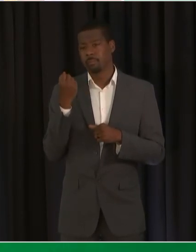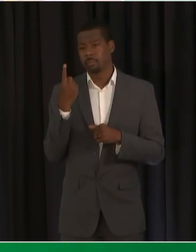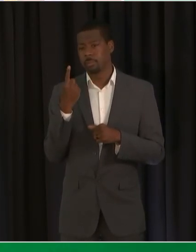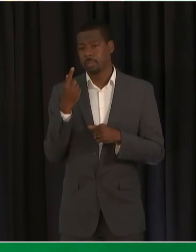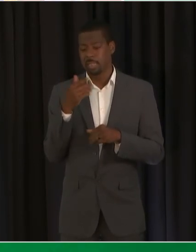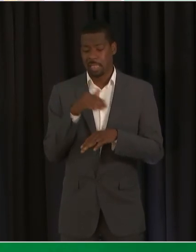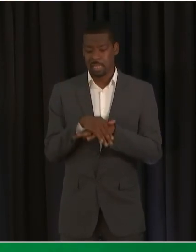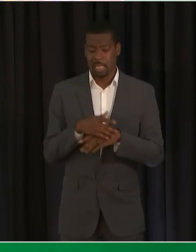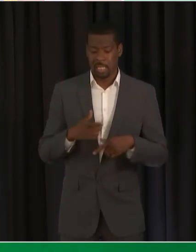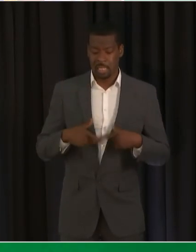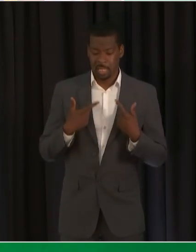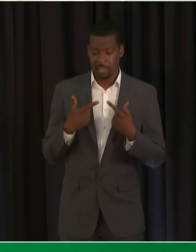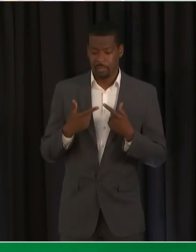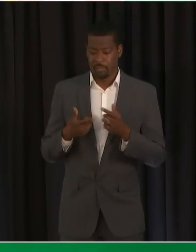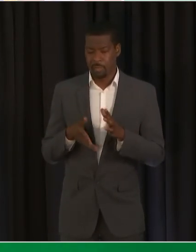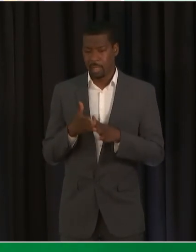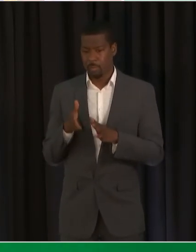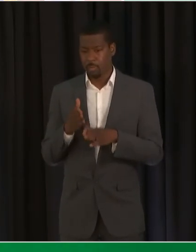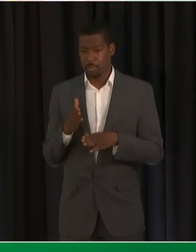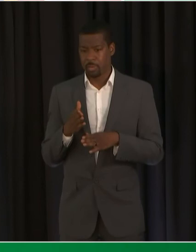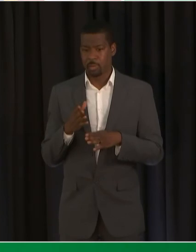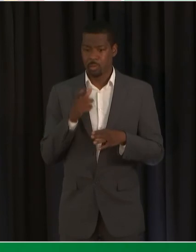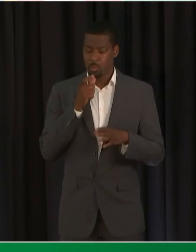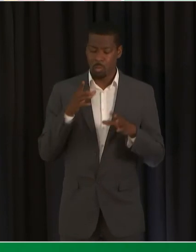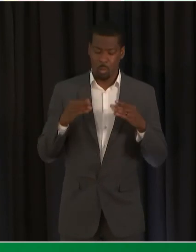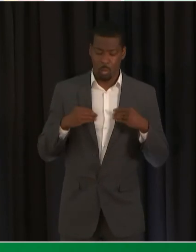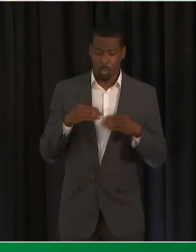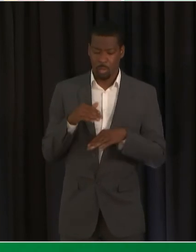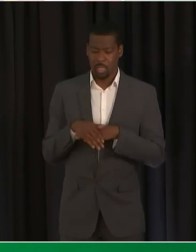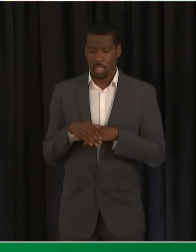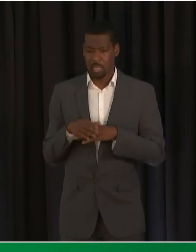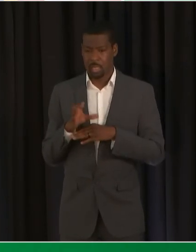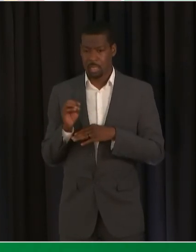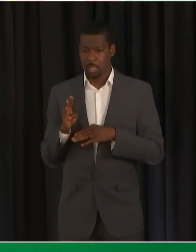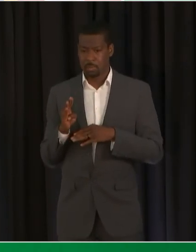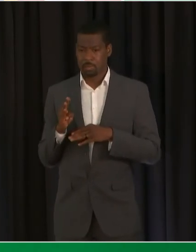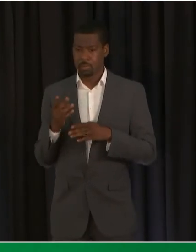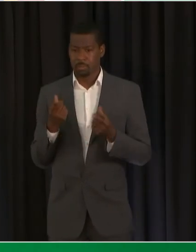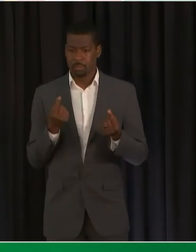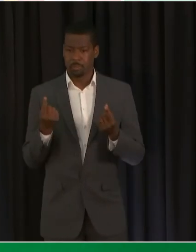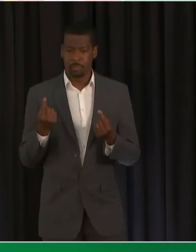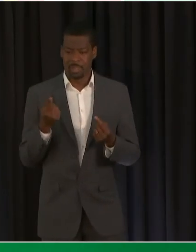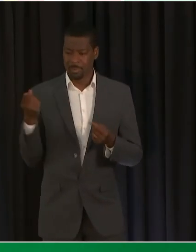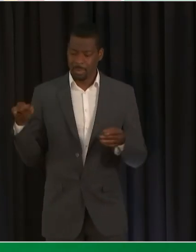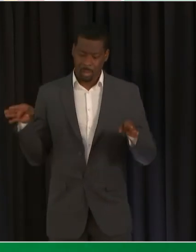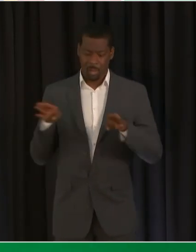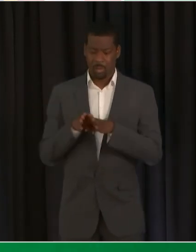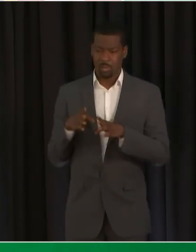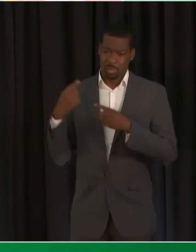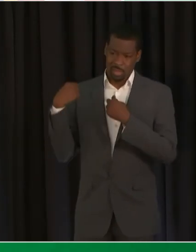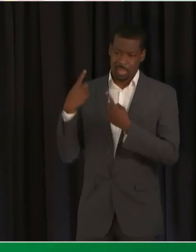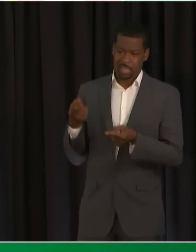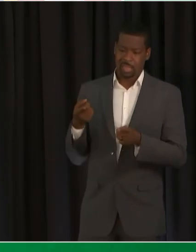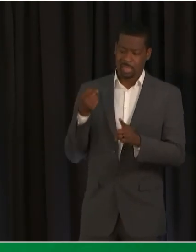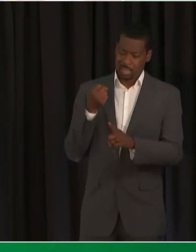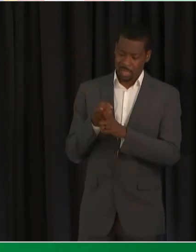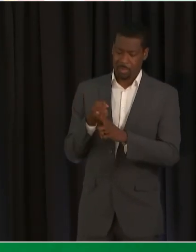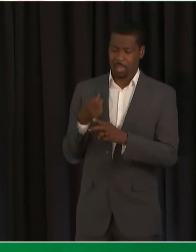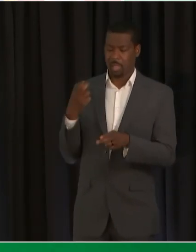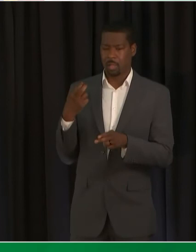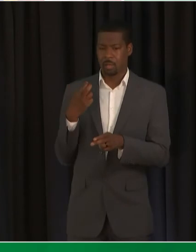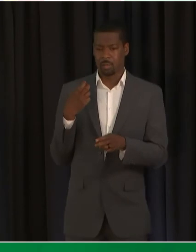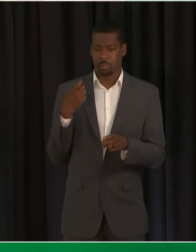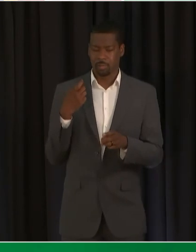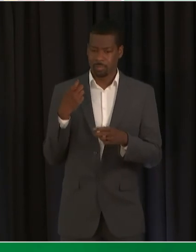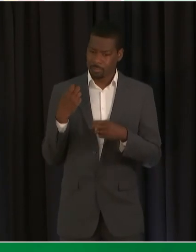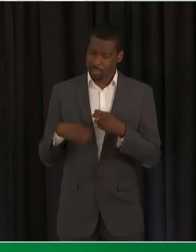those nightlife operators, Right. folks who own like nightclubs, where do they go? Because they've been closed the longest and impacted the